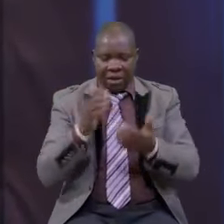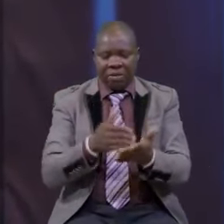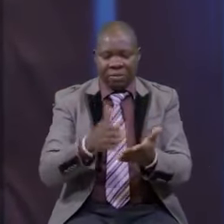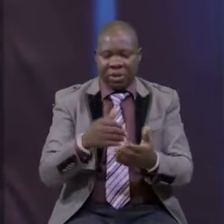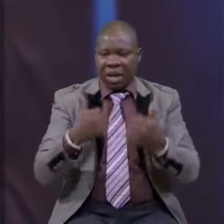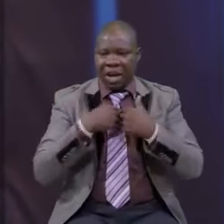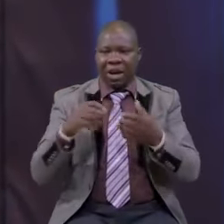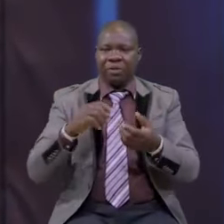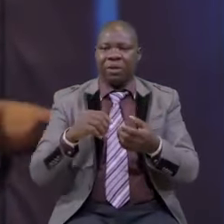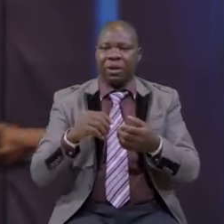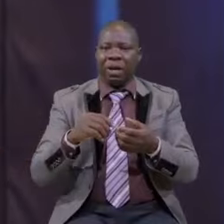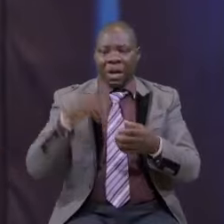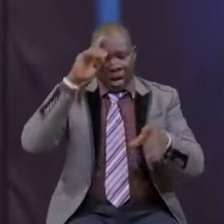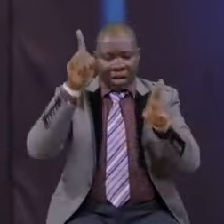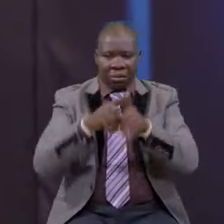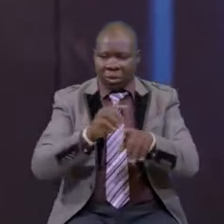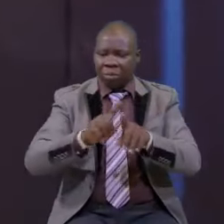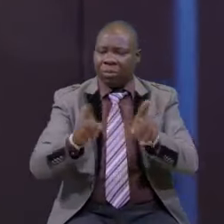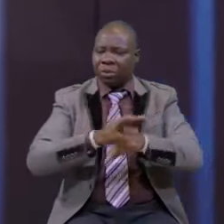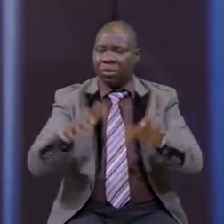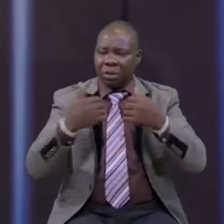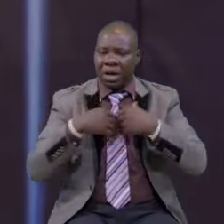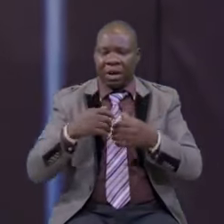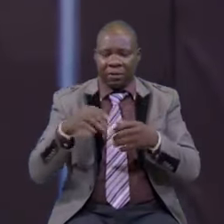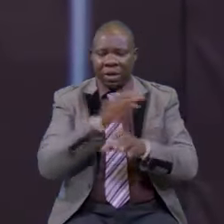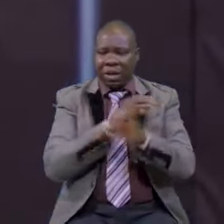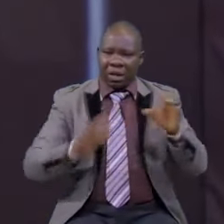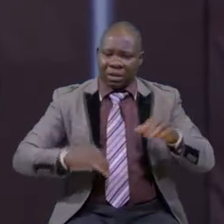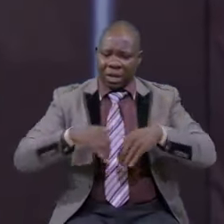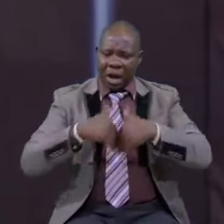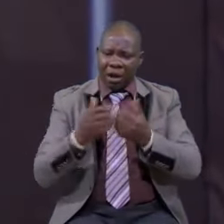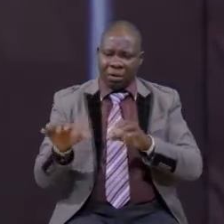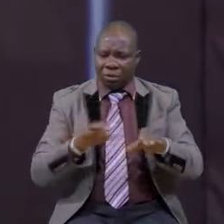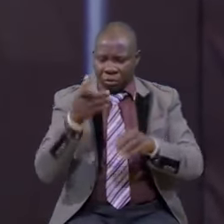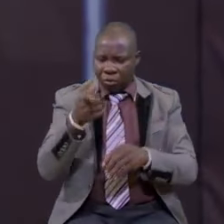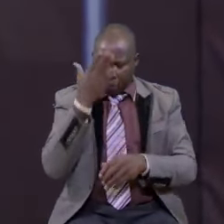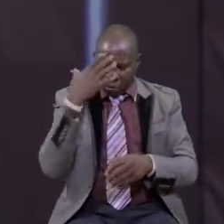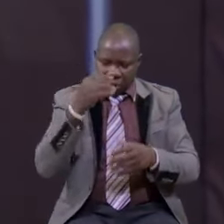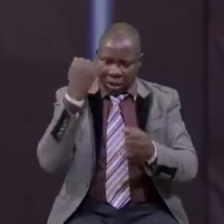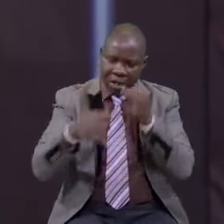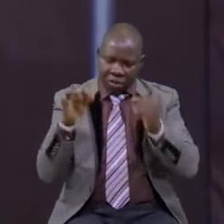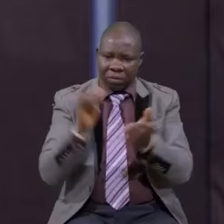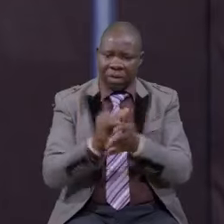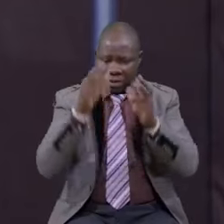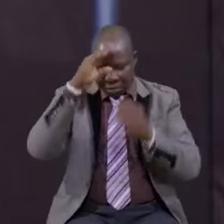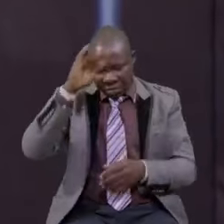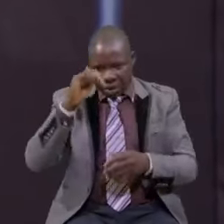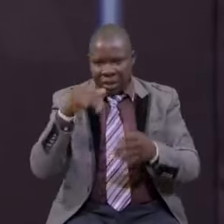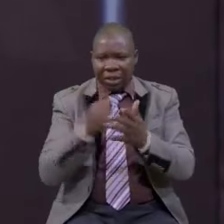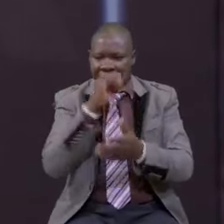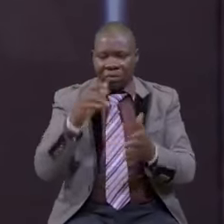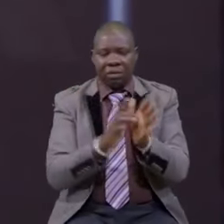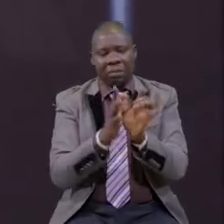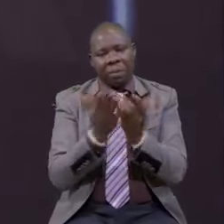But he did not have Christ. How would you know the end of such a man? It's the Bible, basic instruction before